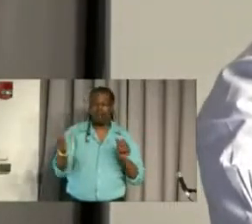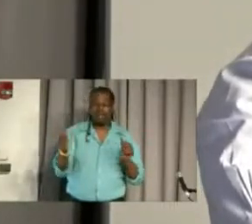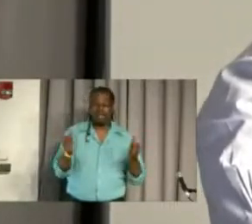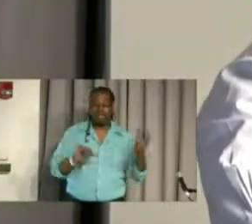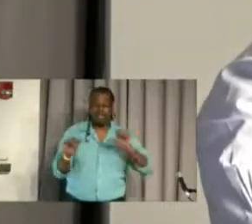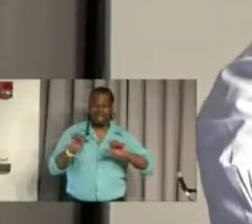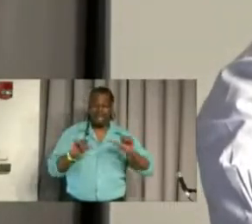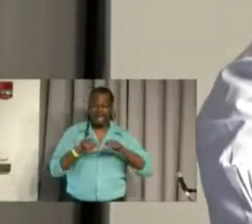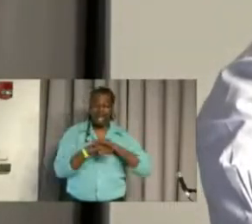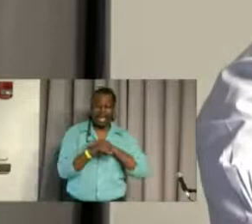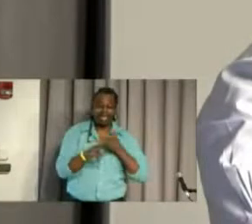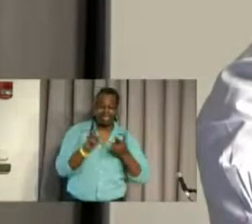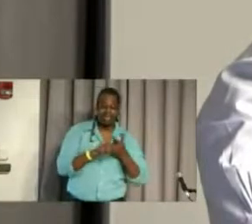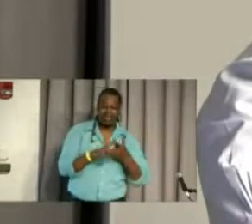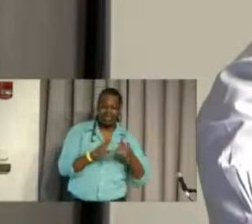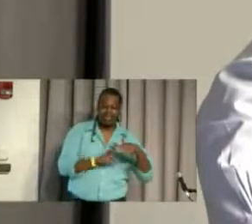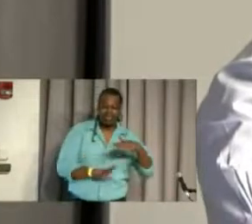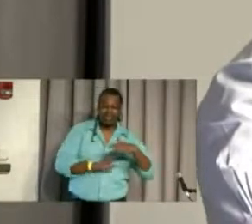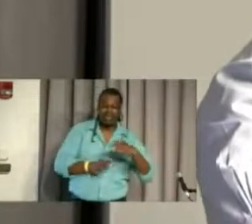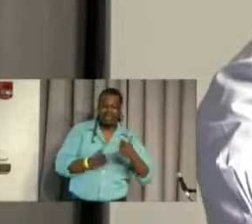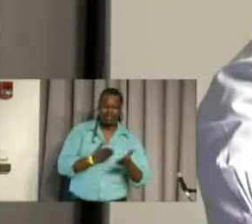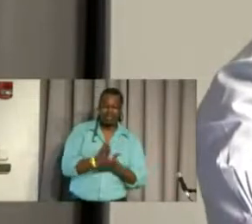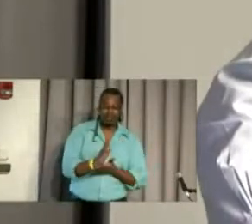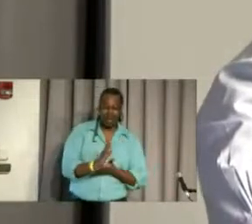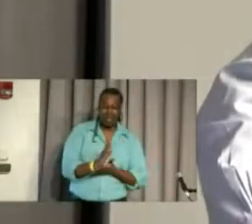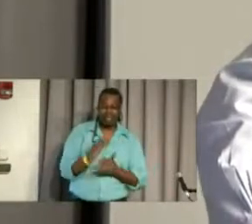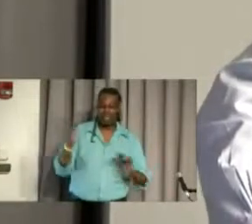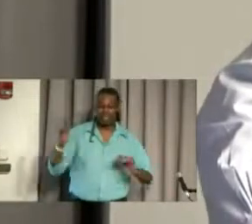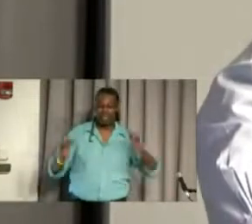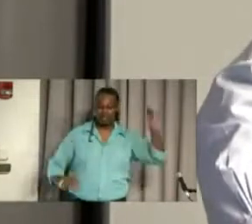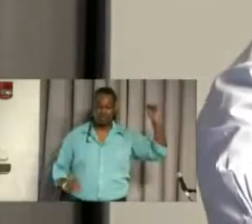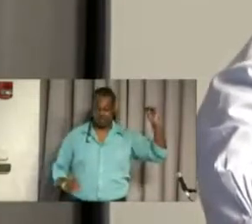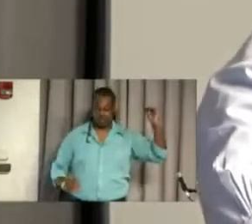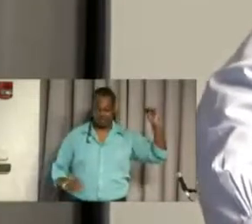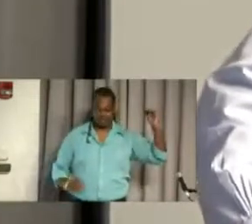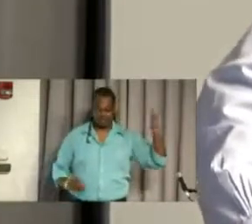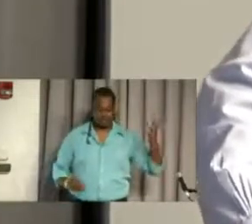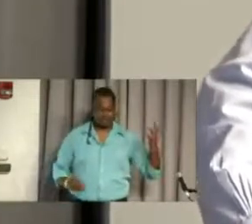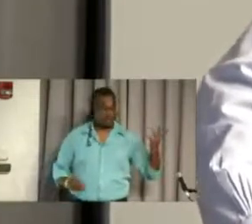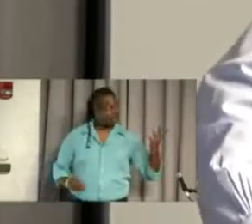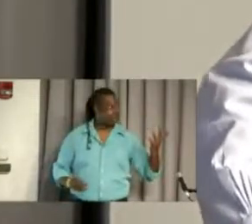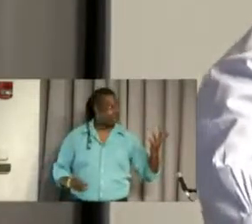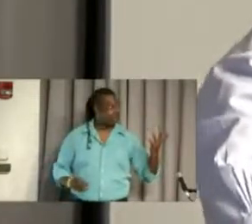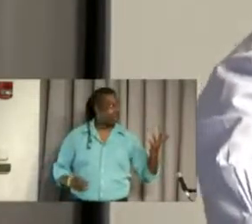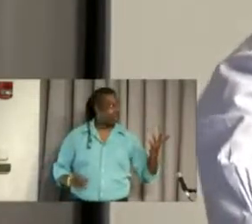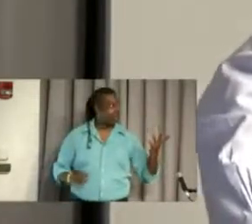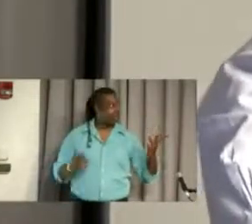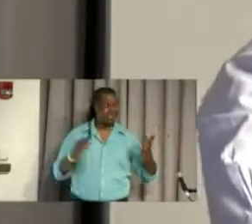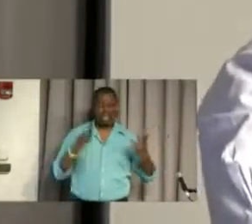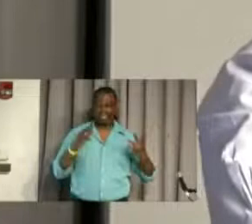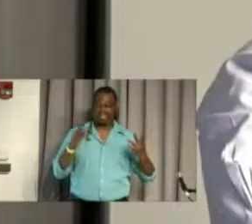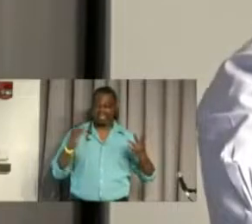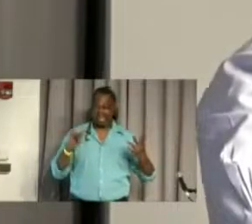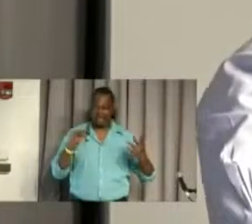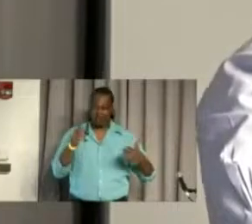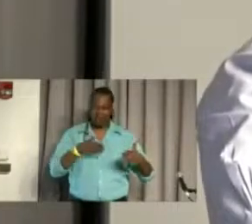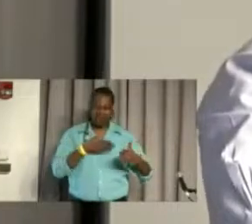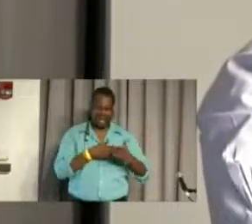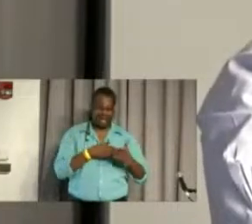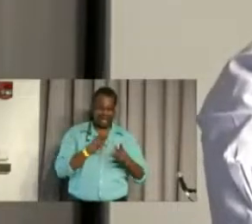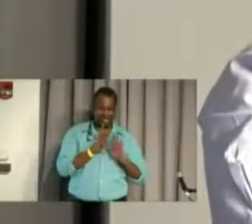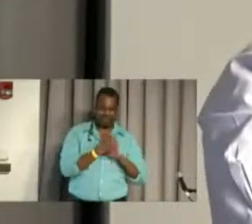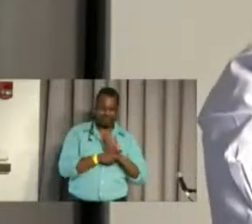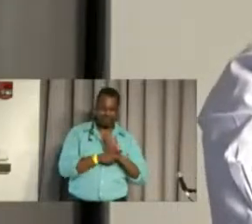these basic rights in a disproportionate way that would violate this principle from the United Nations?